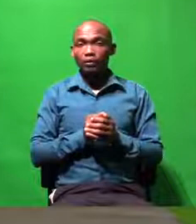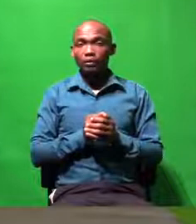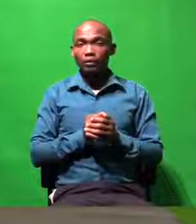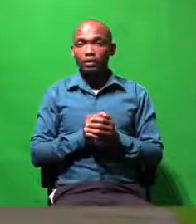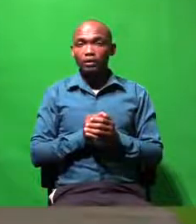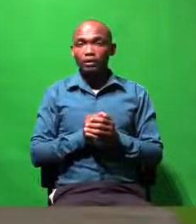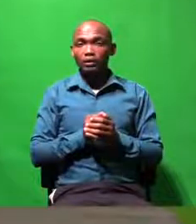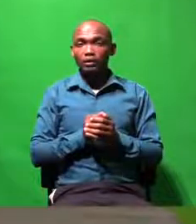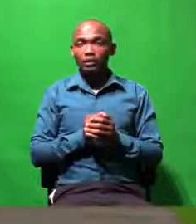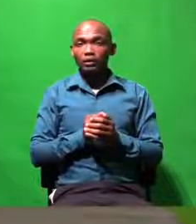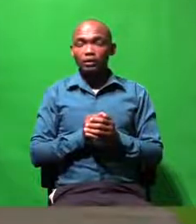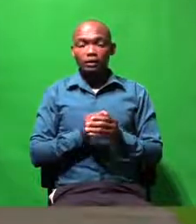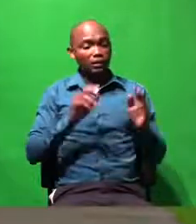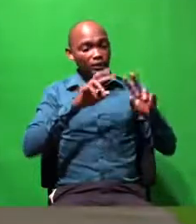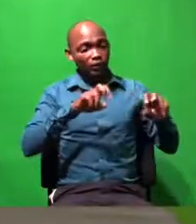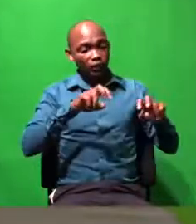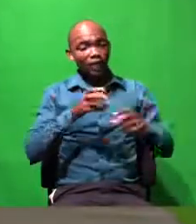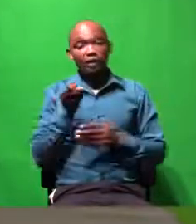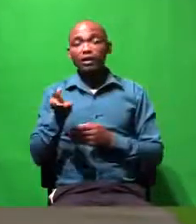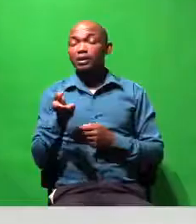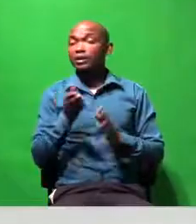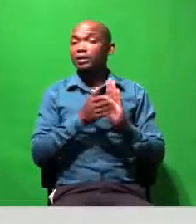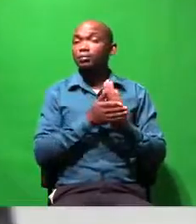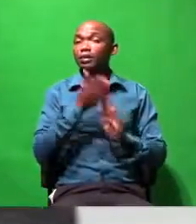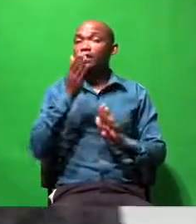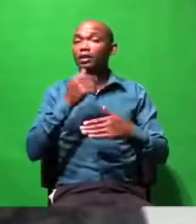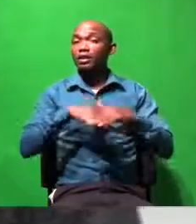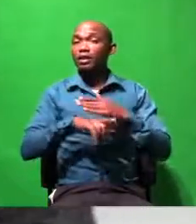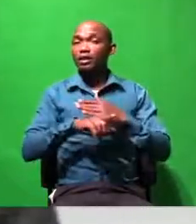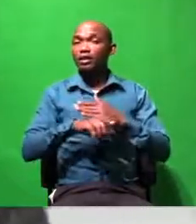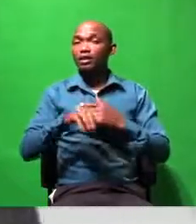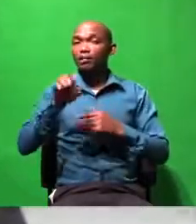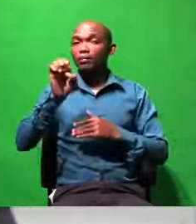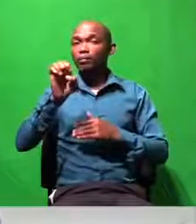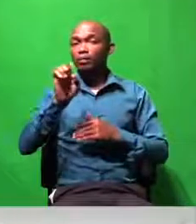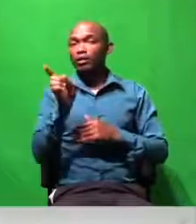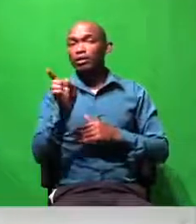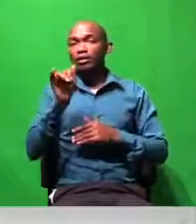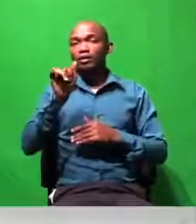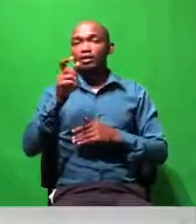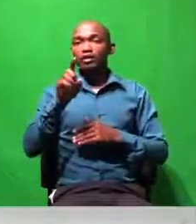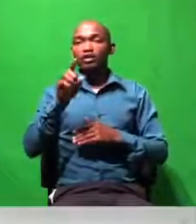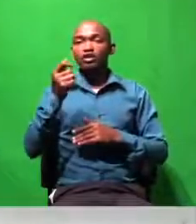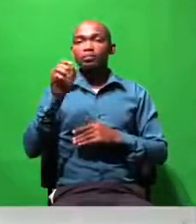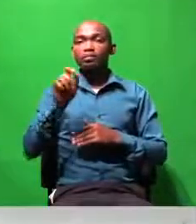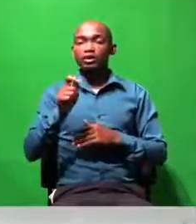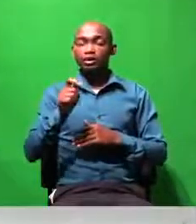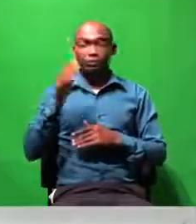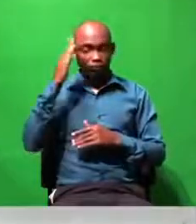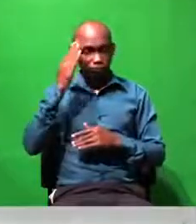Survey is beginning in Egypt during 120